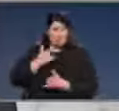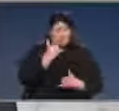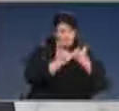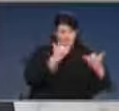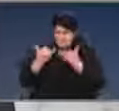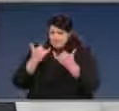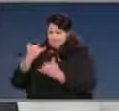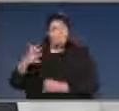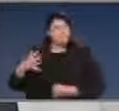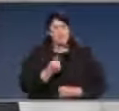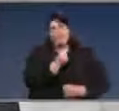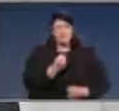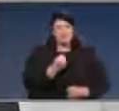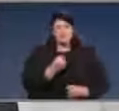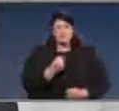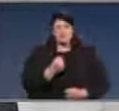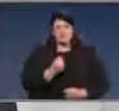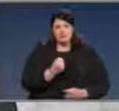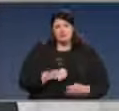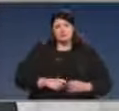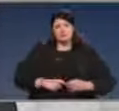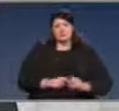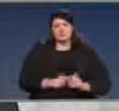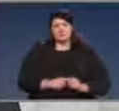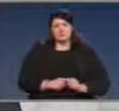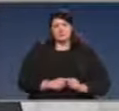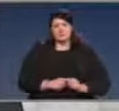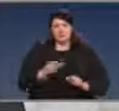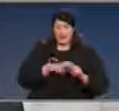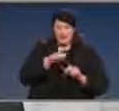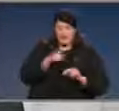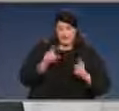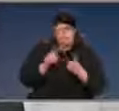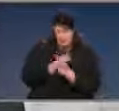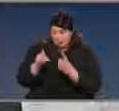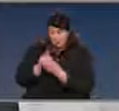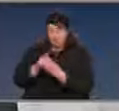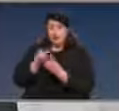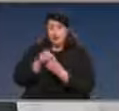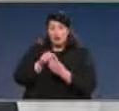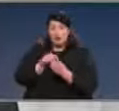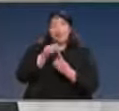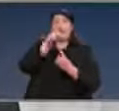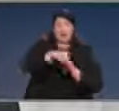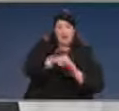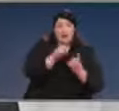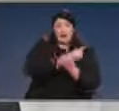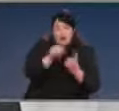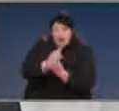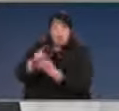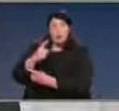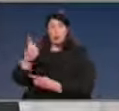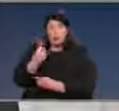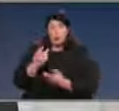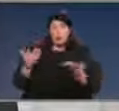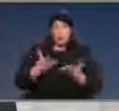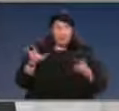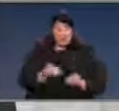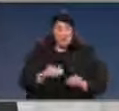make sure that the contacts of every case are also contacted themselves and